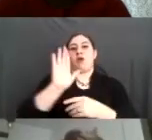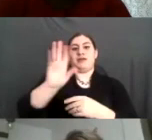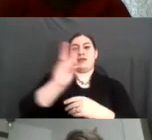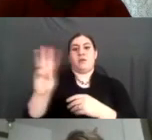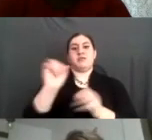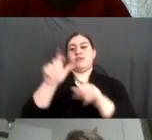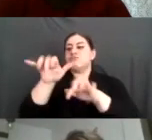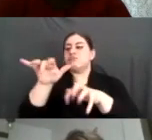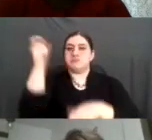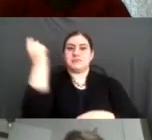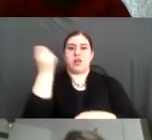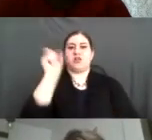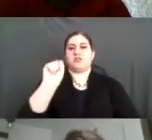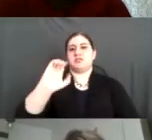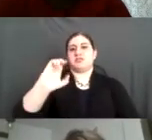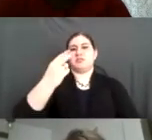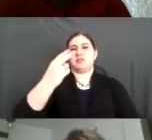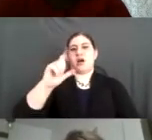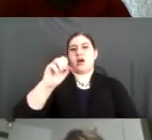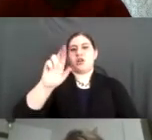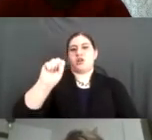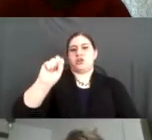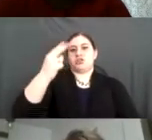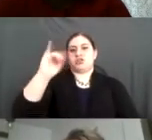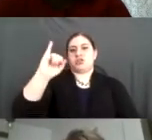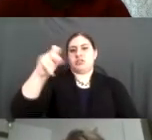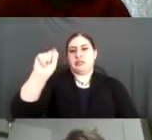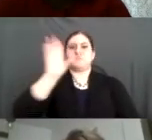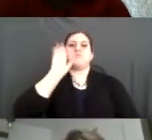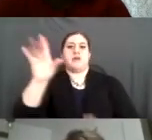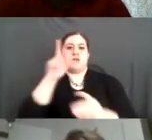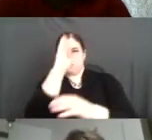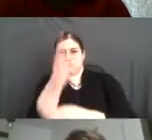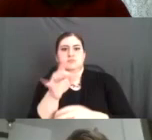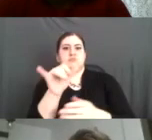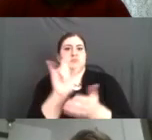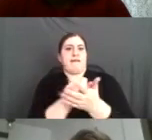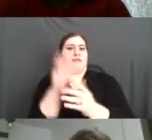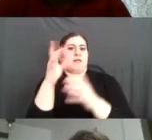type in scholarships and it takes you right to their webpage, and you can fill out applications on My Scholarship.